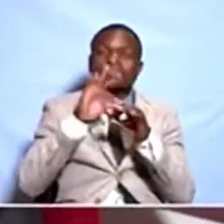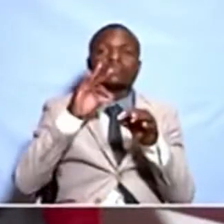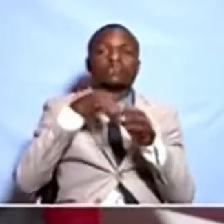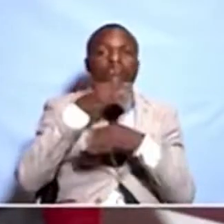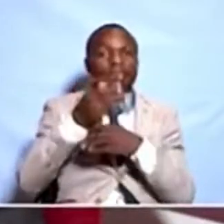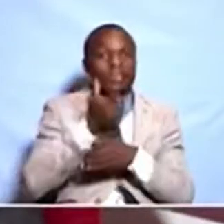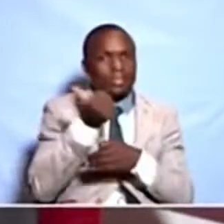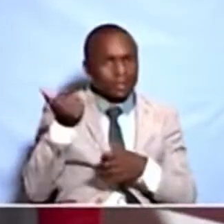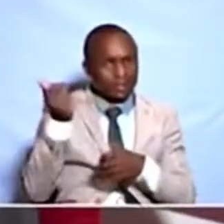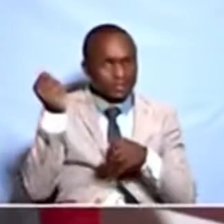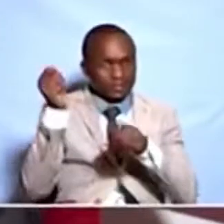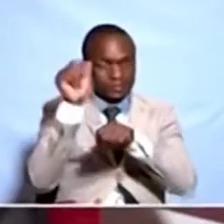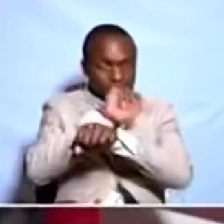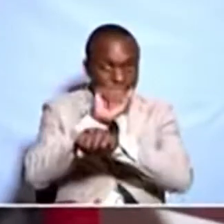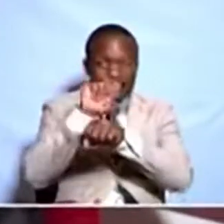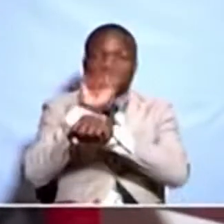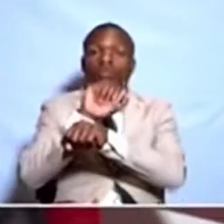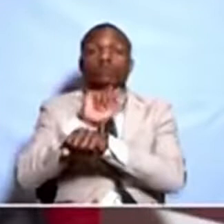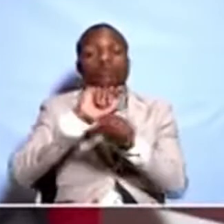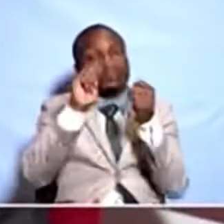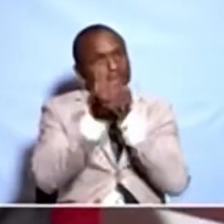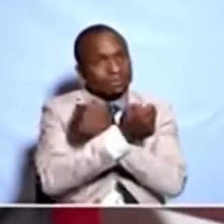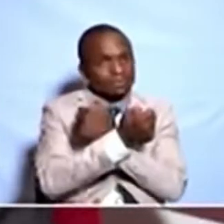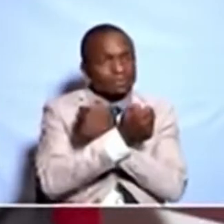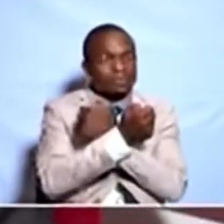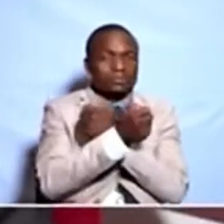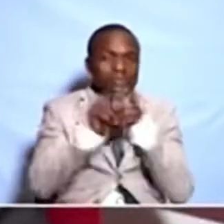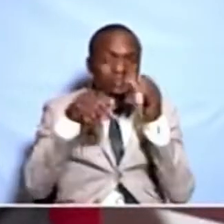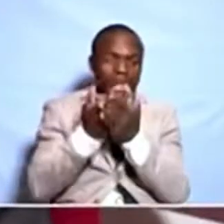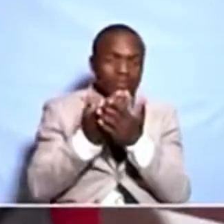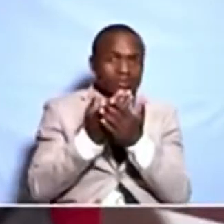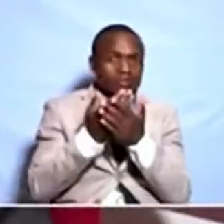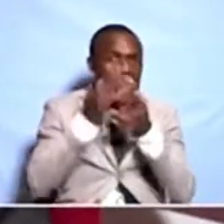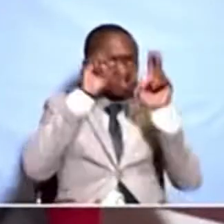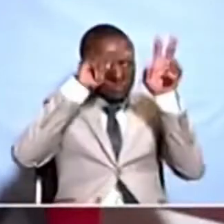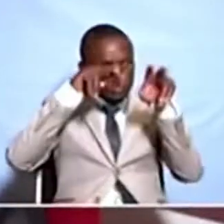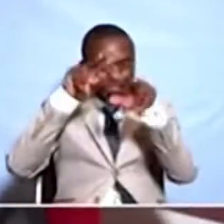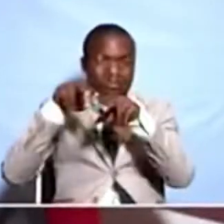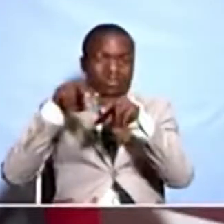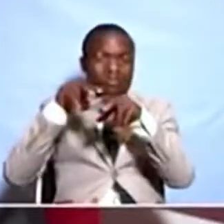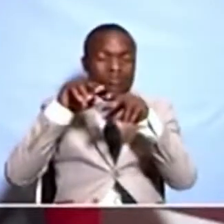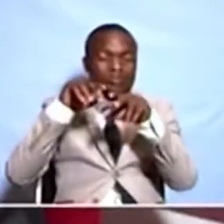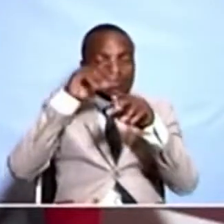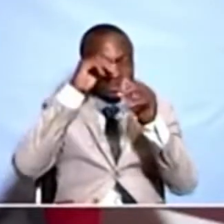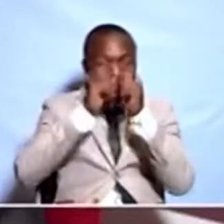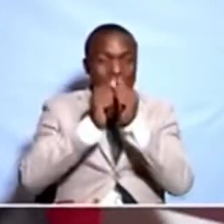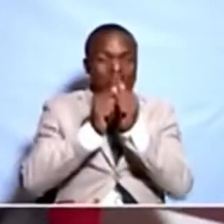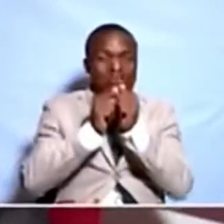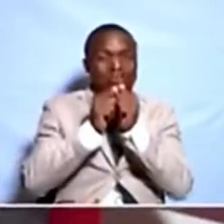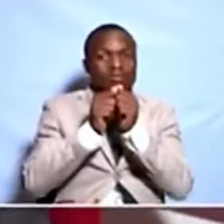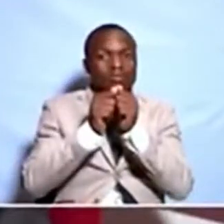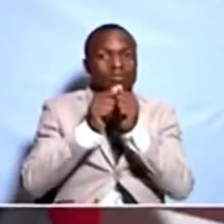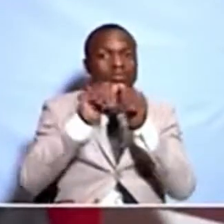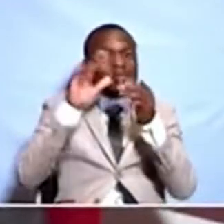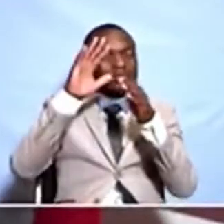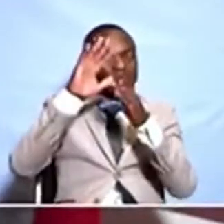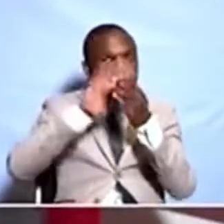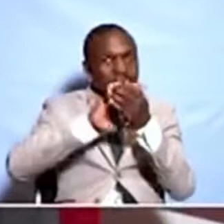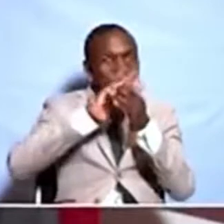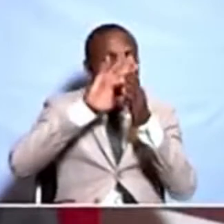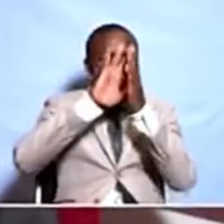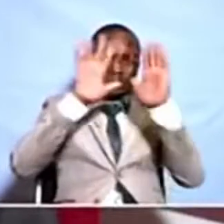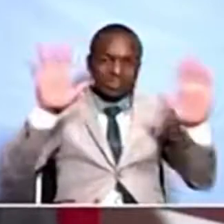certain vehicles completely change the outlook because they brand it all throughout the vehicle? So do they need